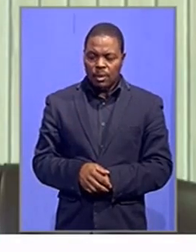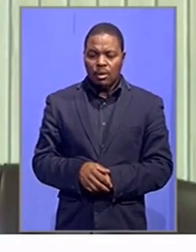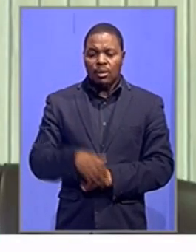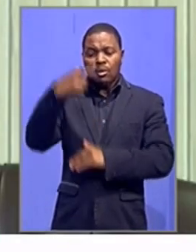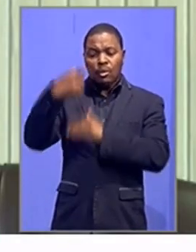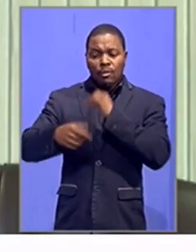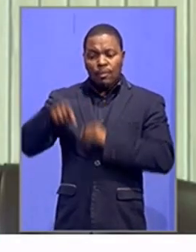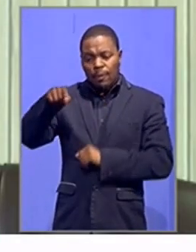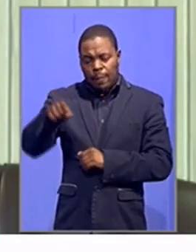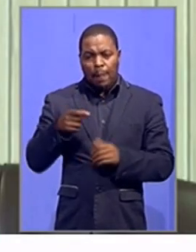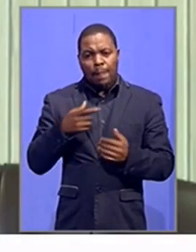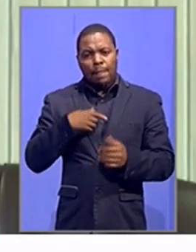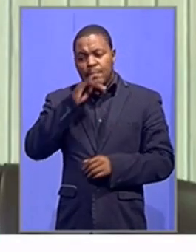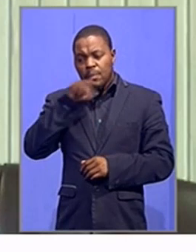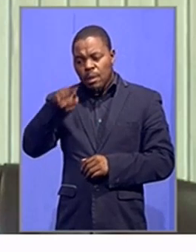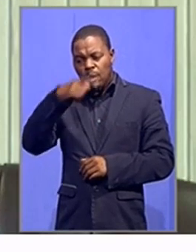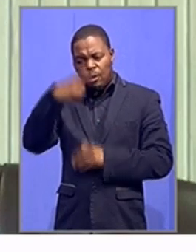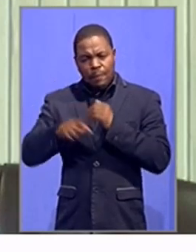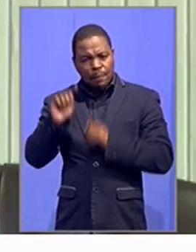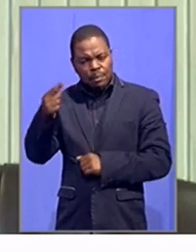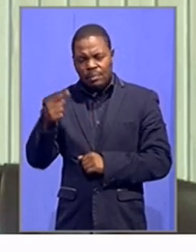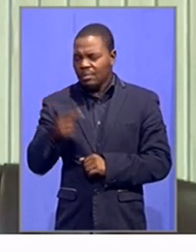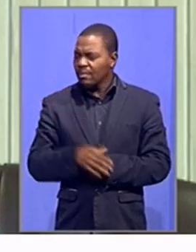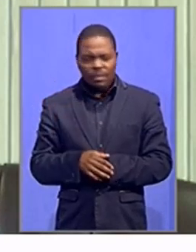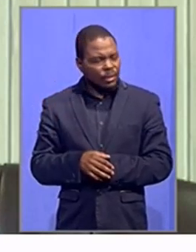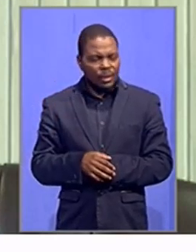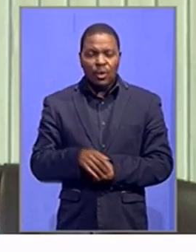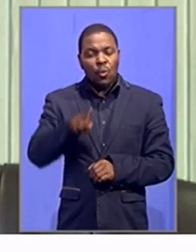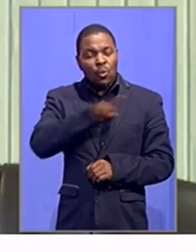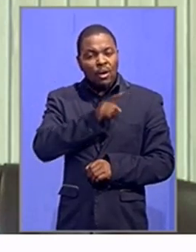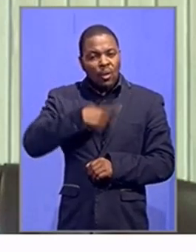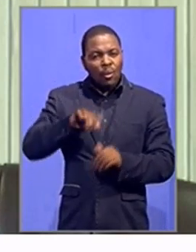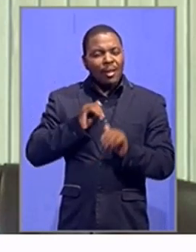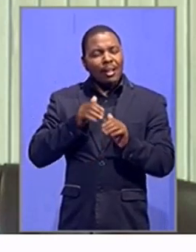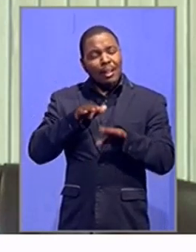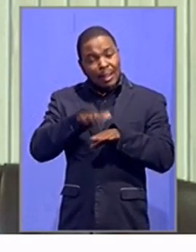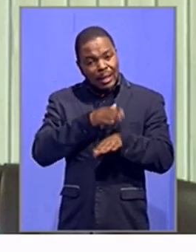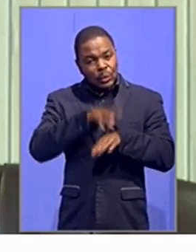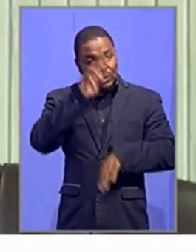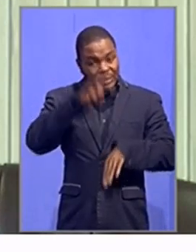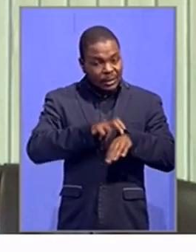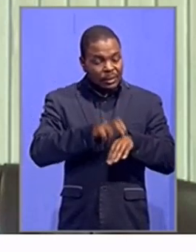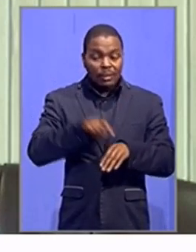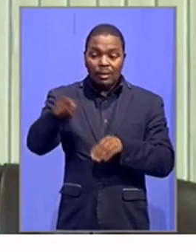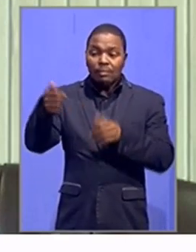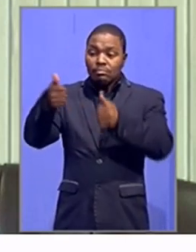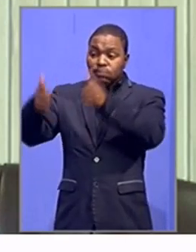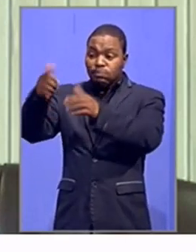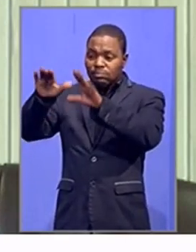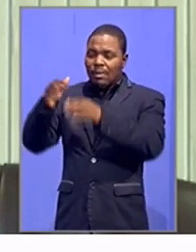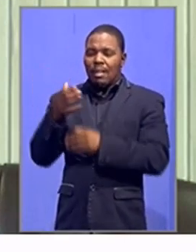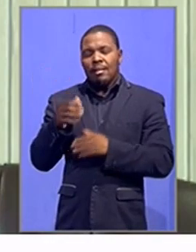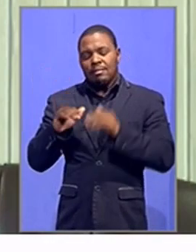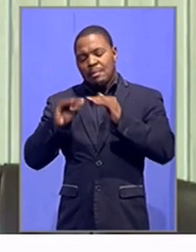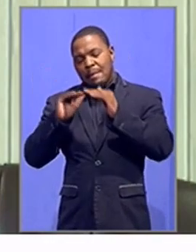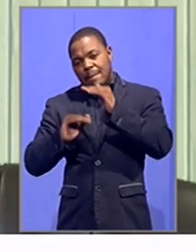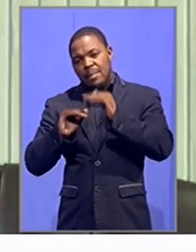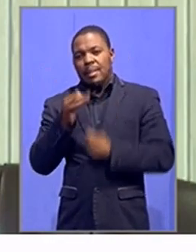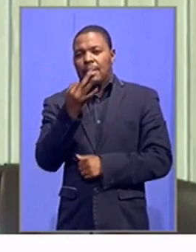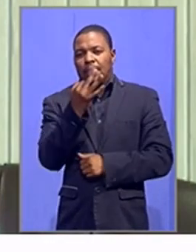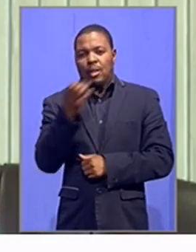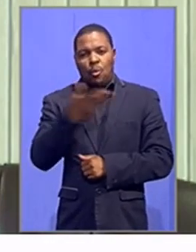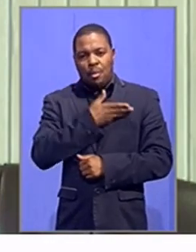bue conference hela slate bonyane se nne le bomme ba le bararo go tlhogong gore re bone gore re fetola